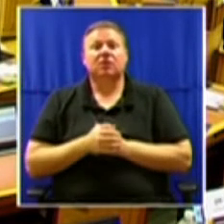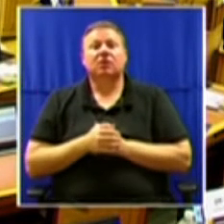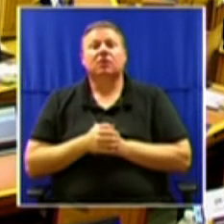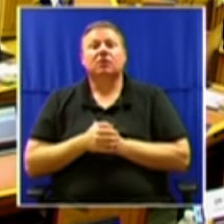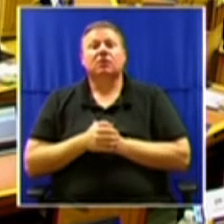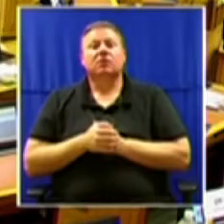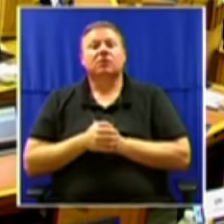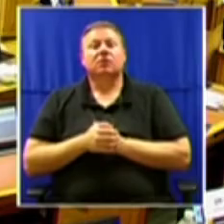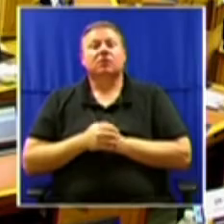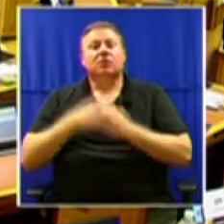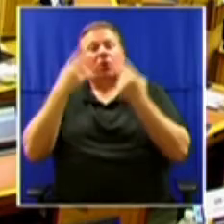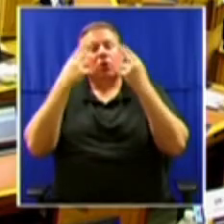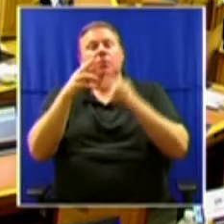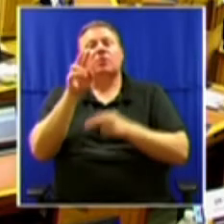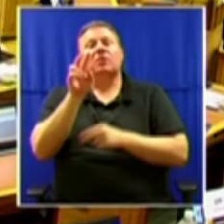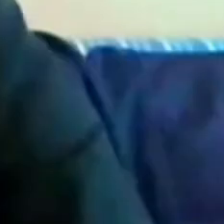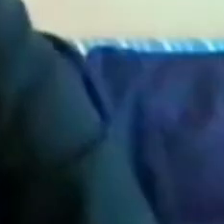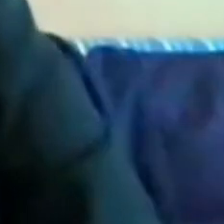Honorable Nieuwoud-Bruggen.